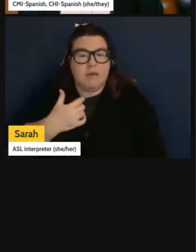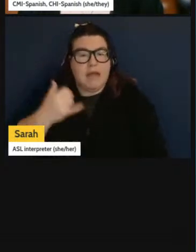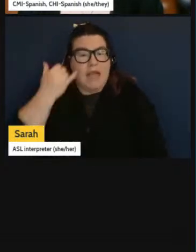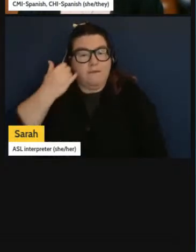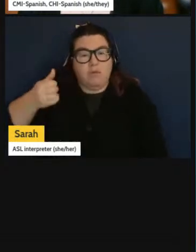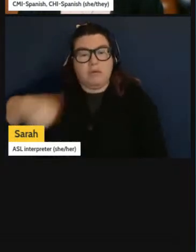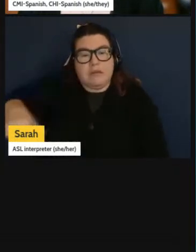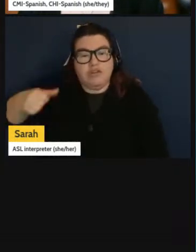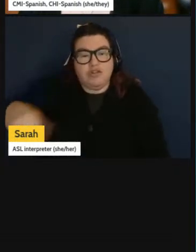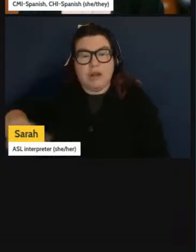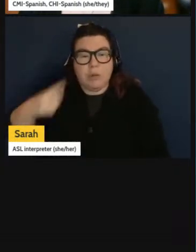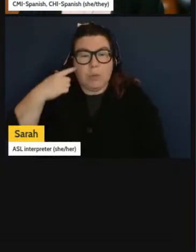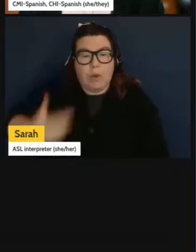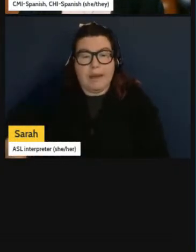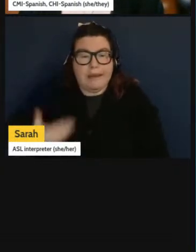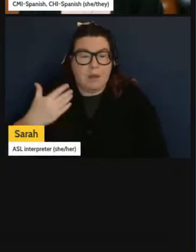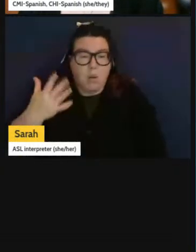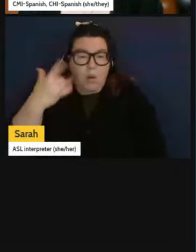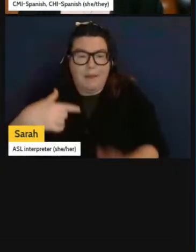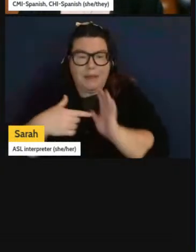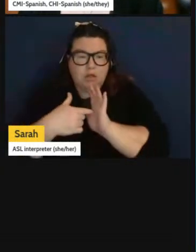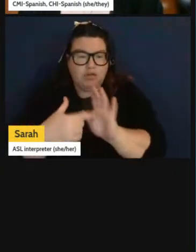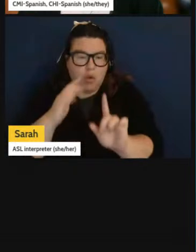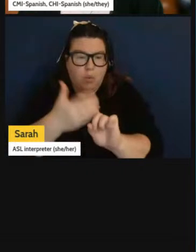am anyways, why am I going to show them who I am?